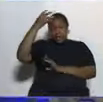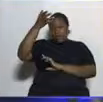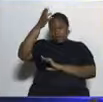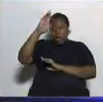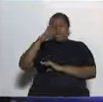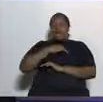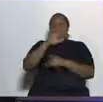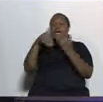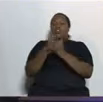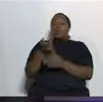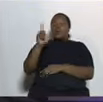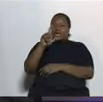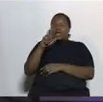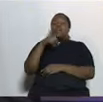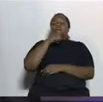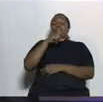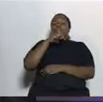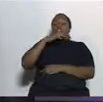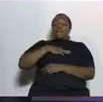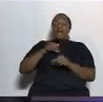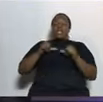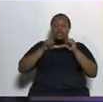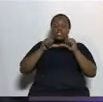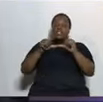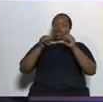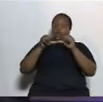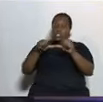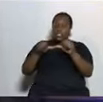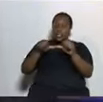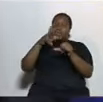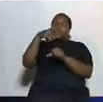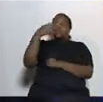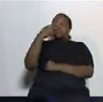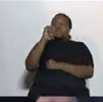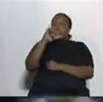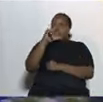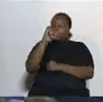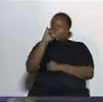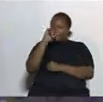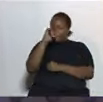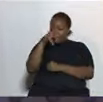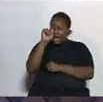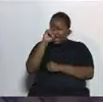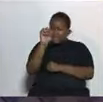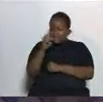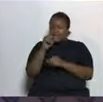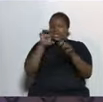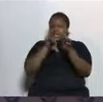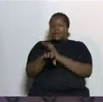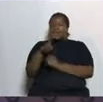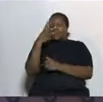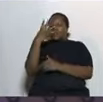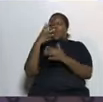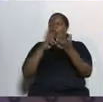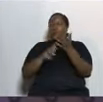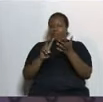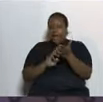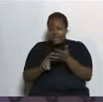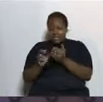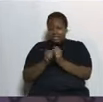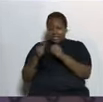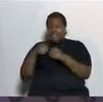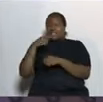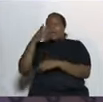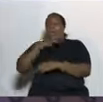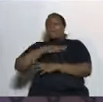began quoting for us, Philippians chapter 4, verse 19, my God shall supply all your need. And Dad